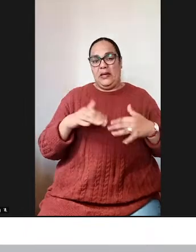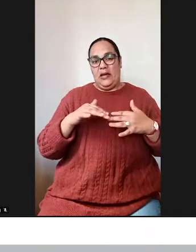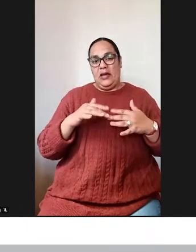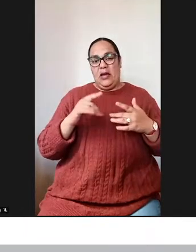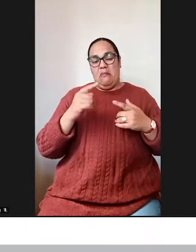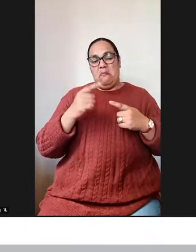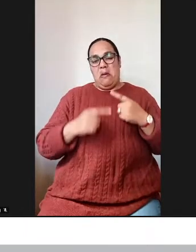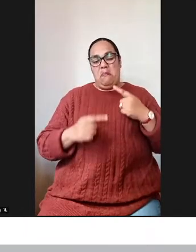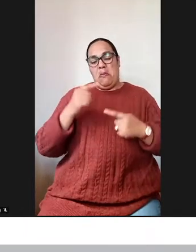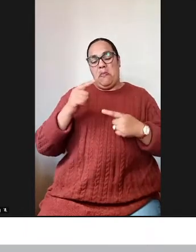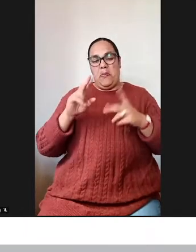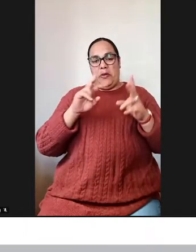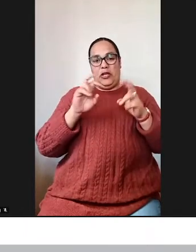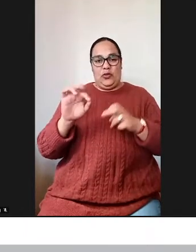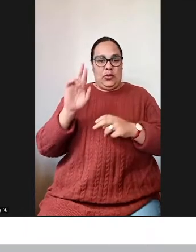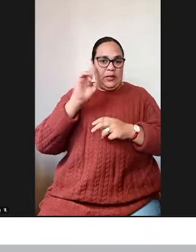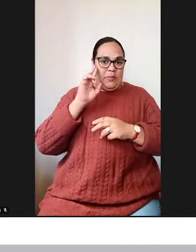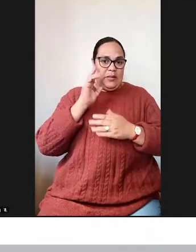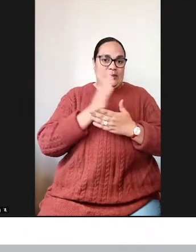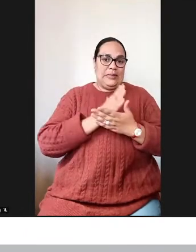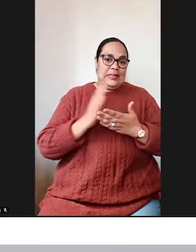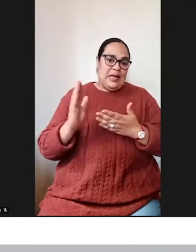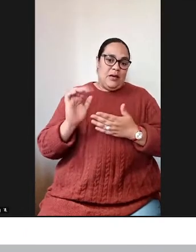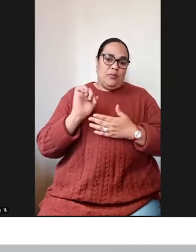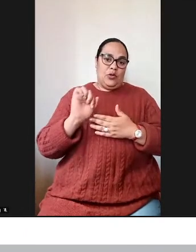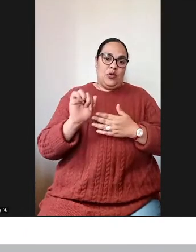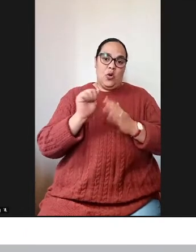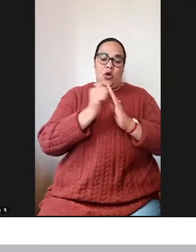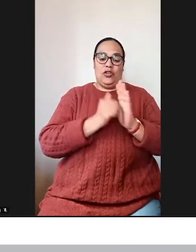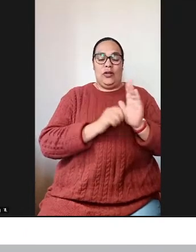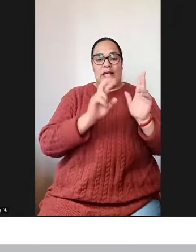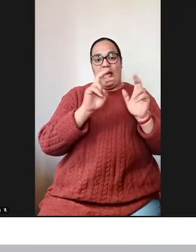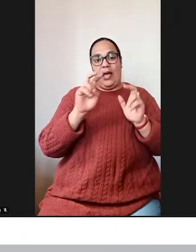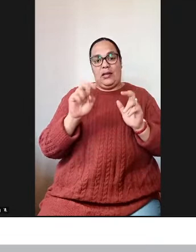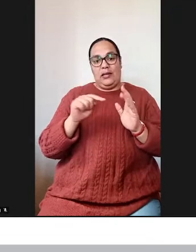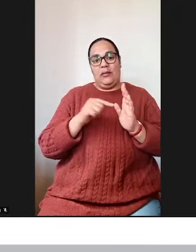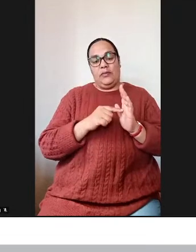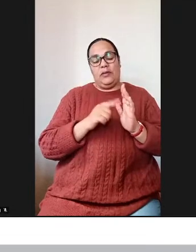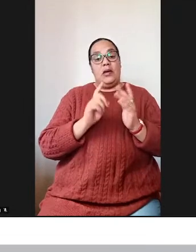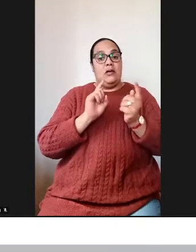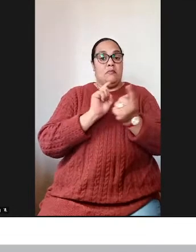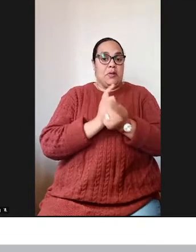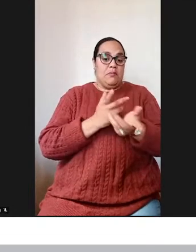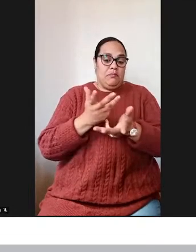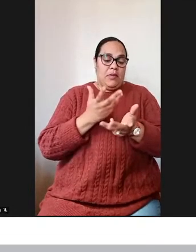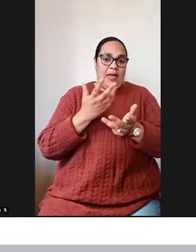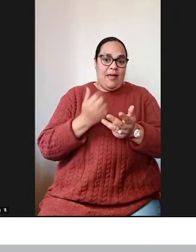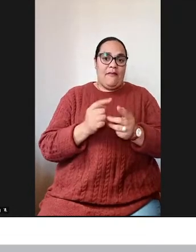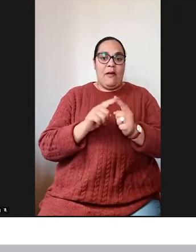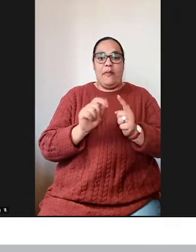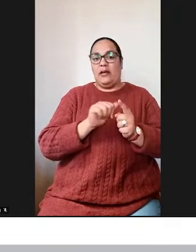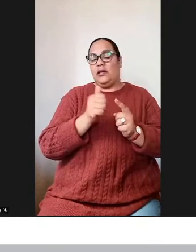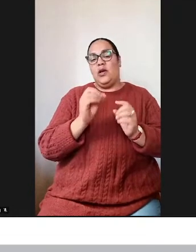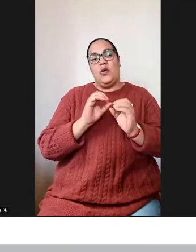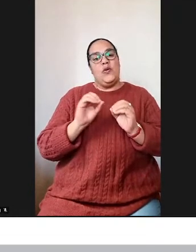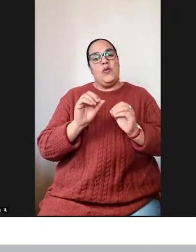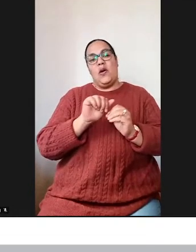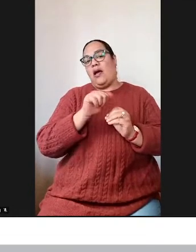connectivity issues. So some of the agenda items were addressed, but there were no